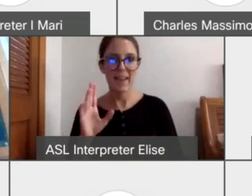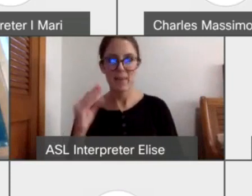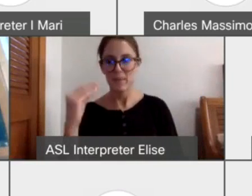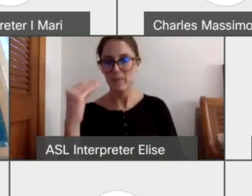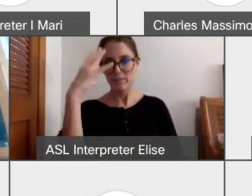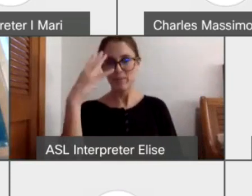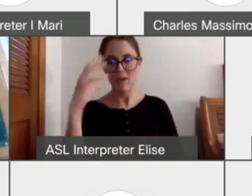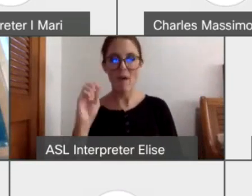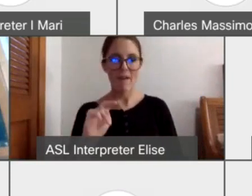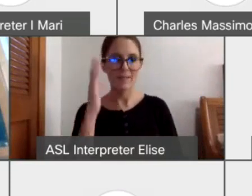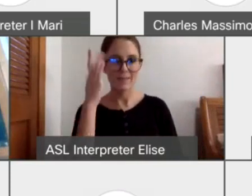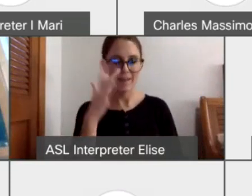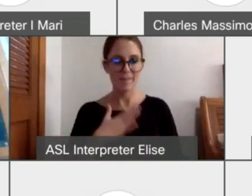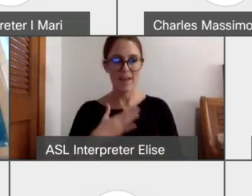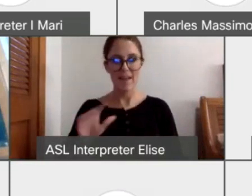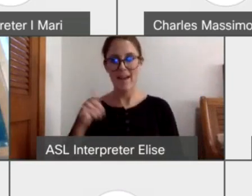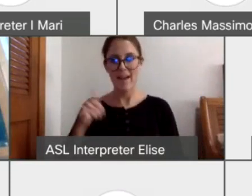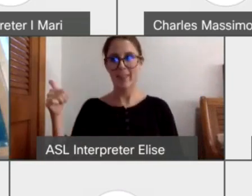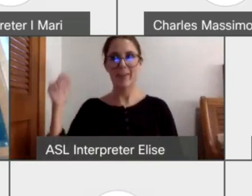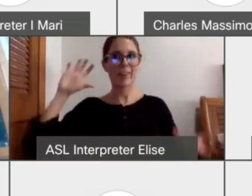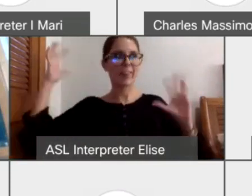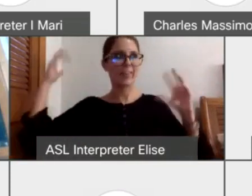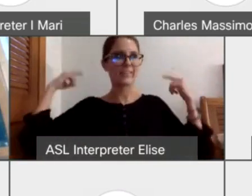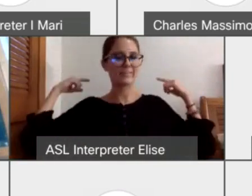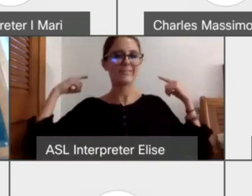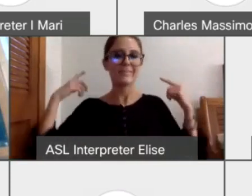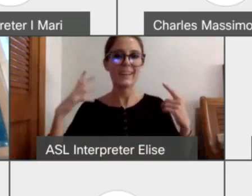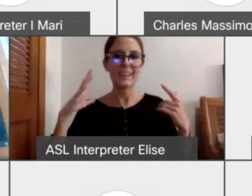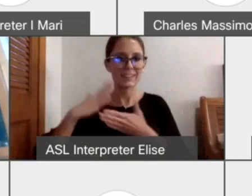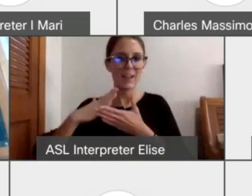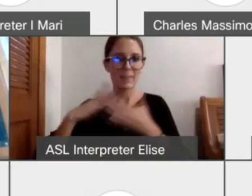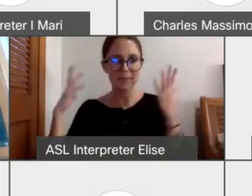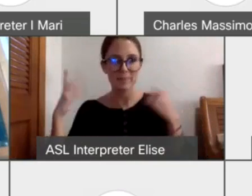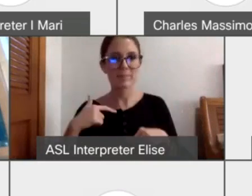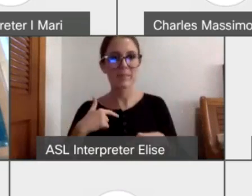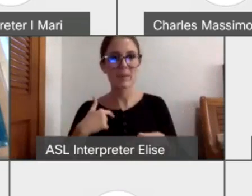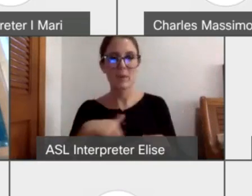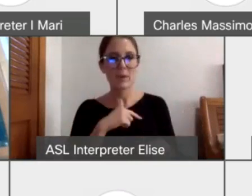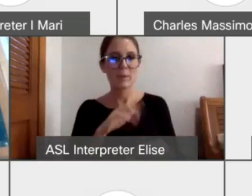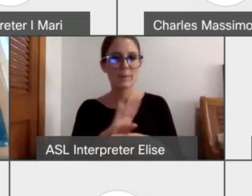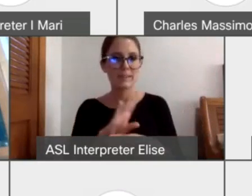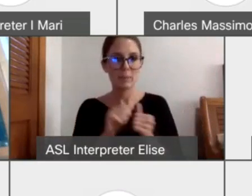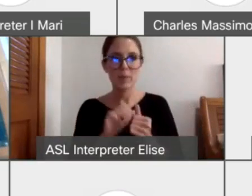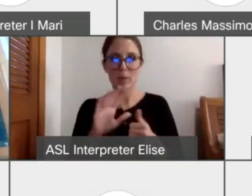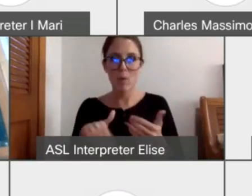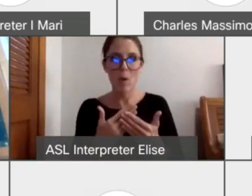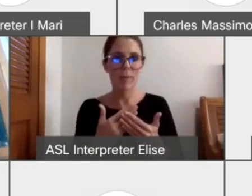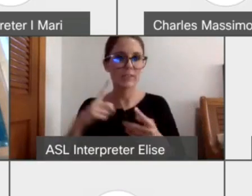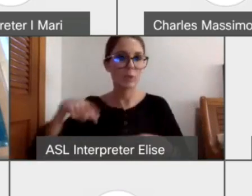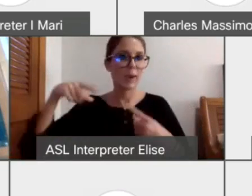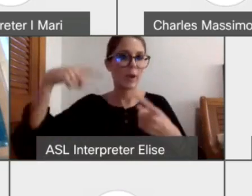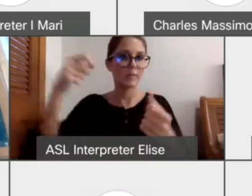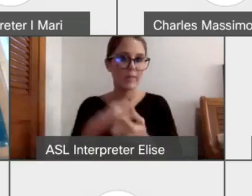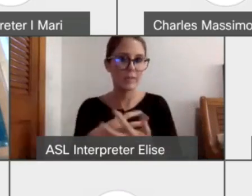my other chaotic scene behind me kind of stopped. As you can imagine, we're kind of busy with all the tornadoes and everything going on out